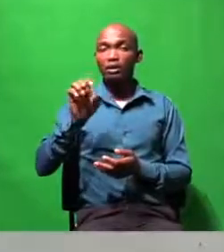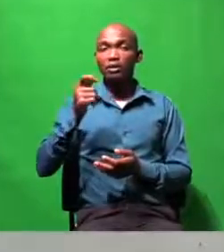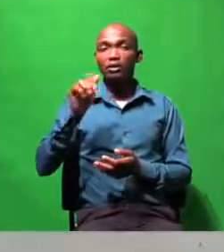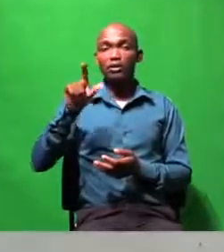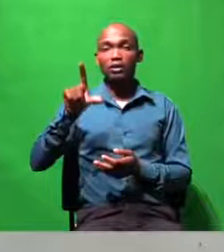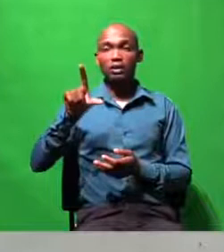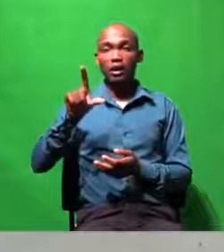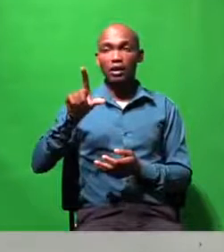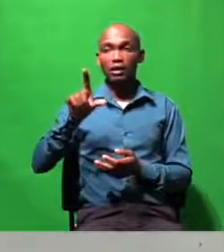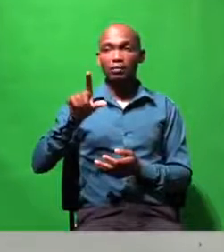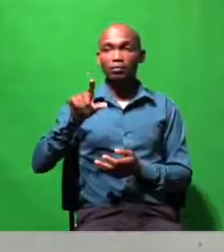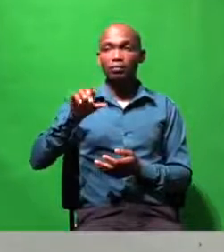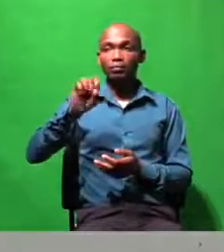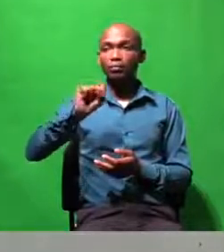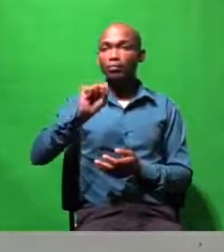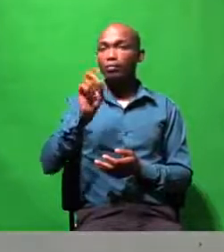shelf.